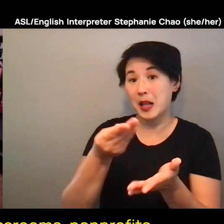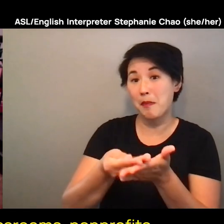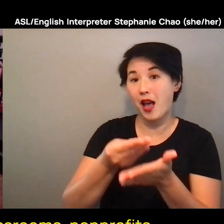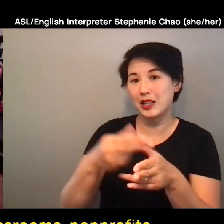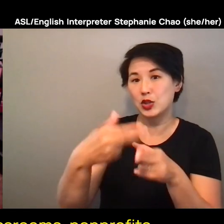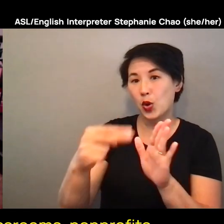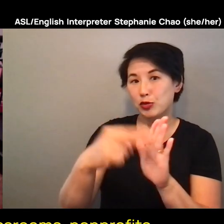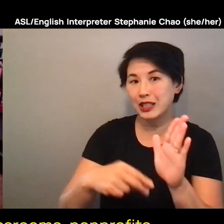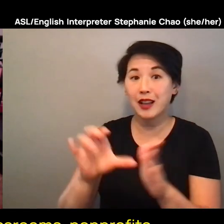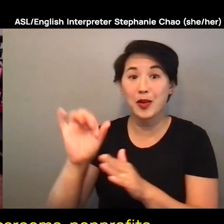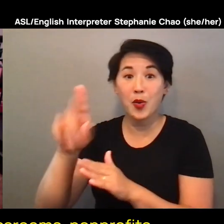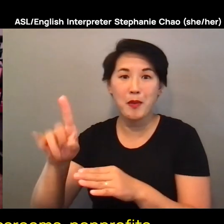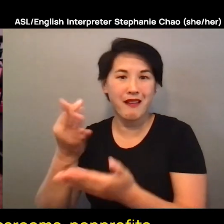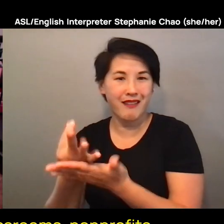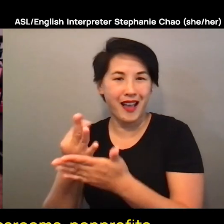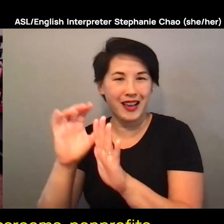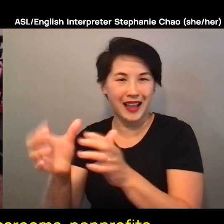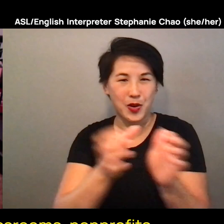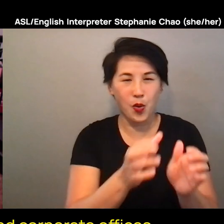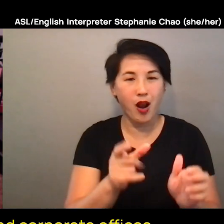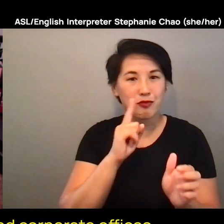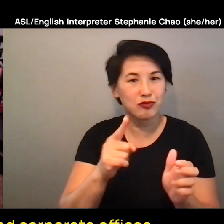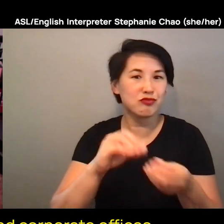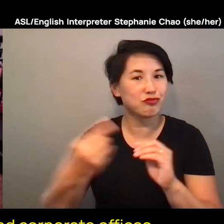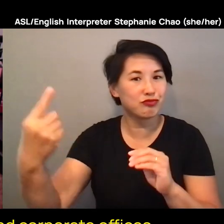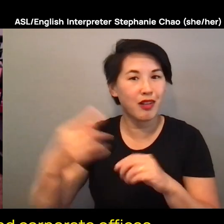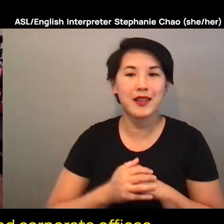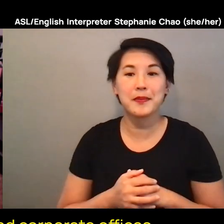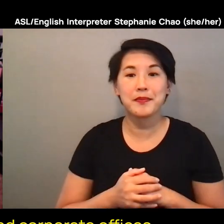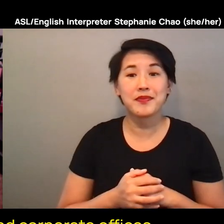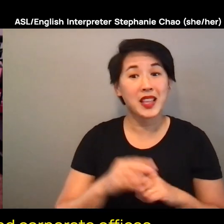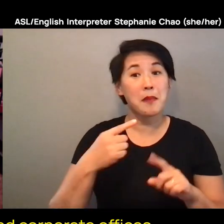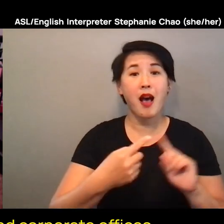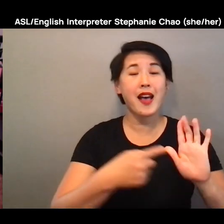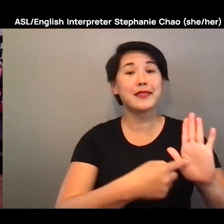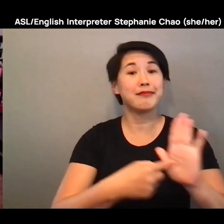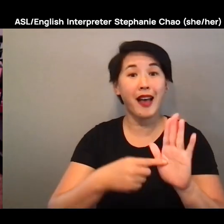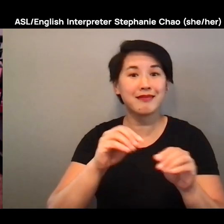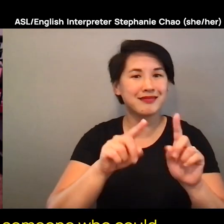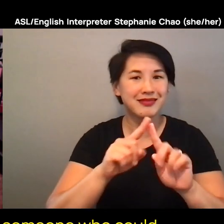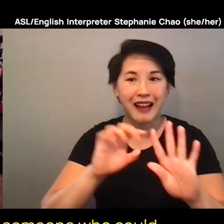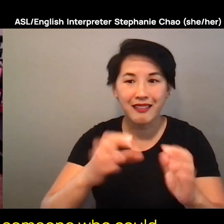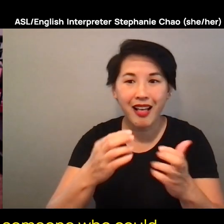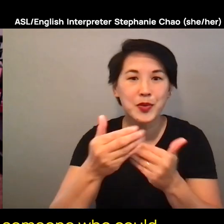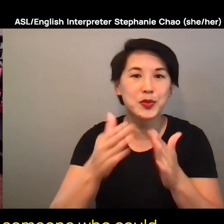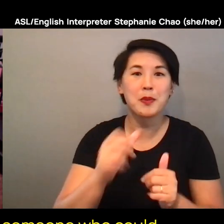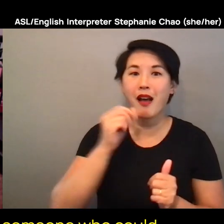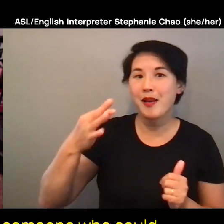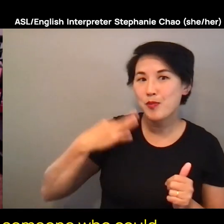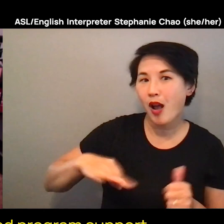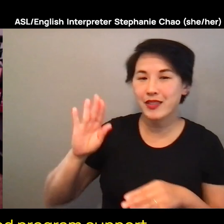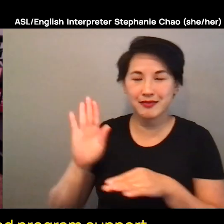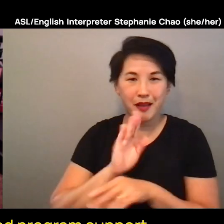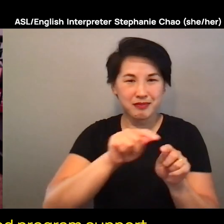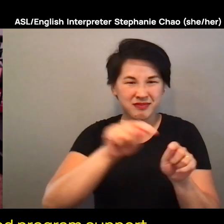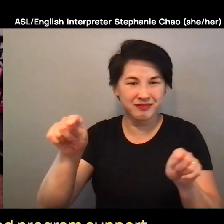and has been featured in classrooms, nonprofits, government agencies, and corporate offices. Furthermore, if you know someone